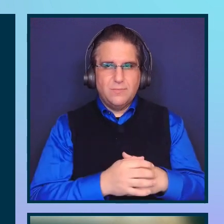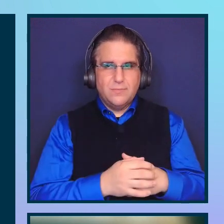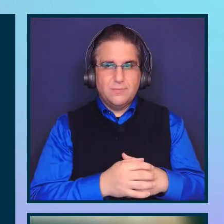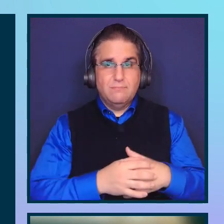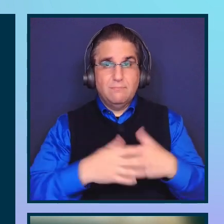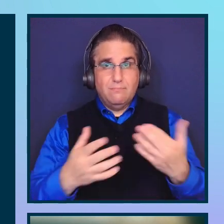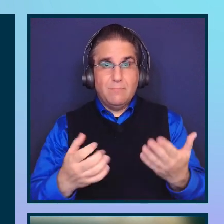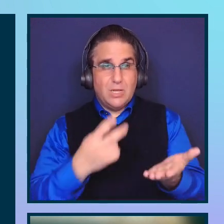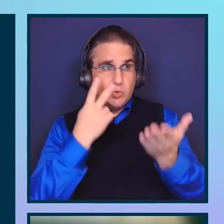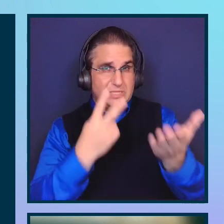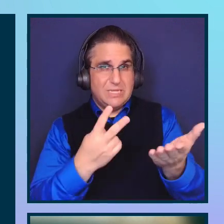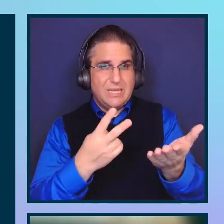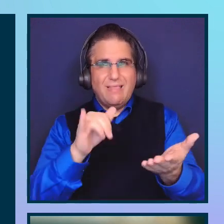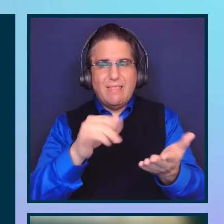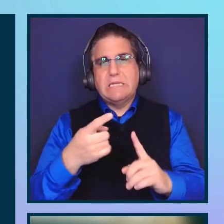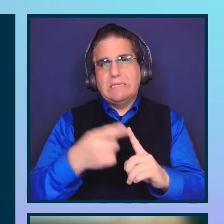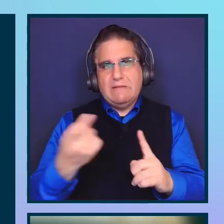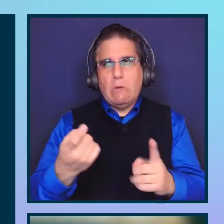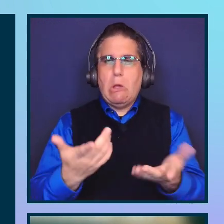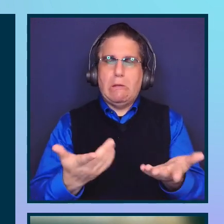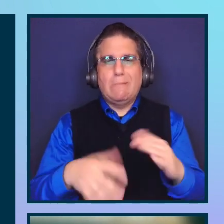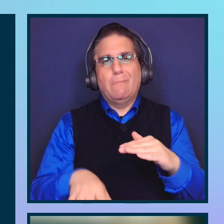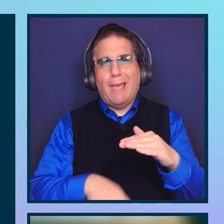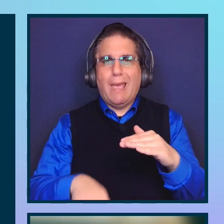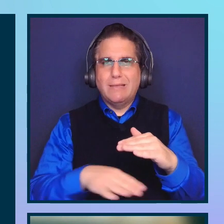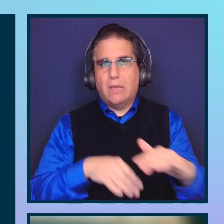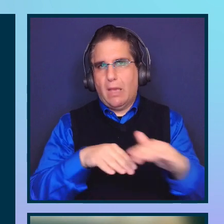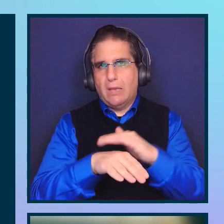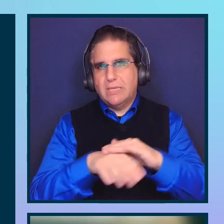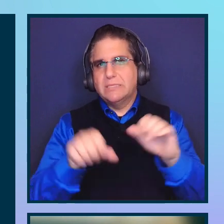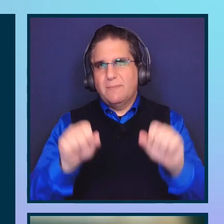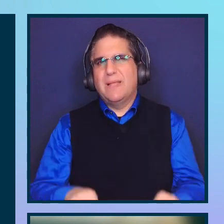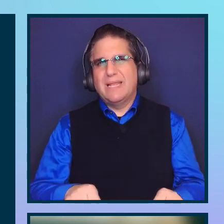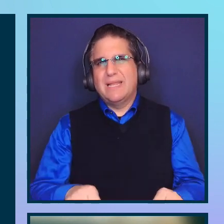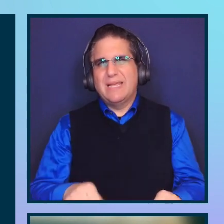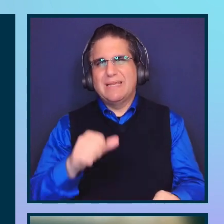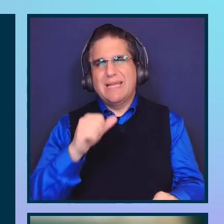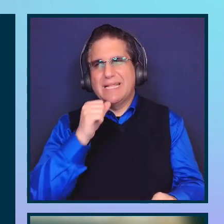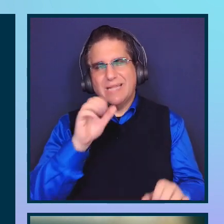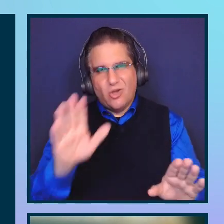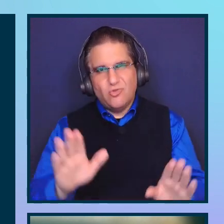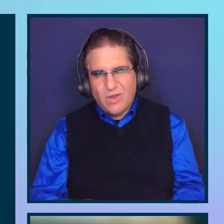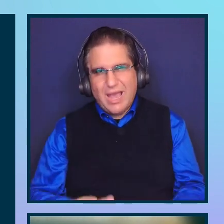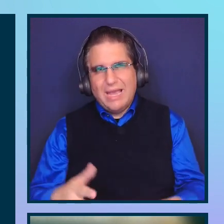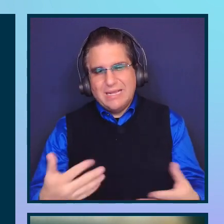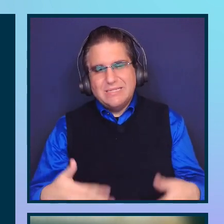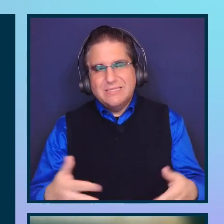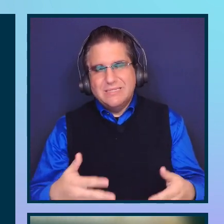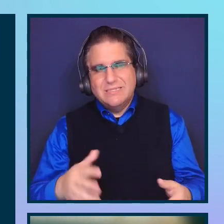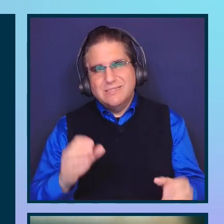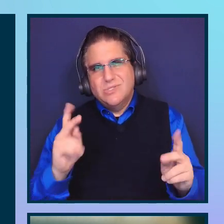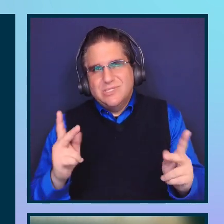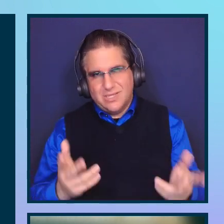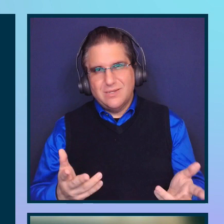is default basic accessibility, very, low level. It's decent. It's not great. So now